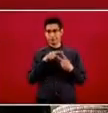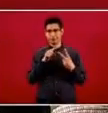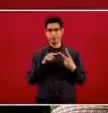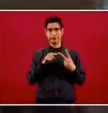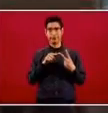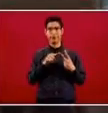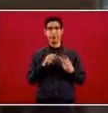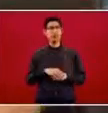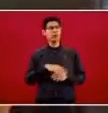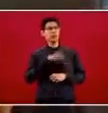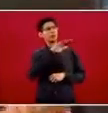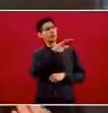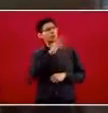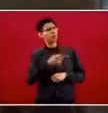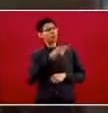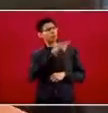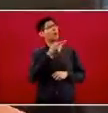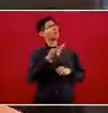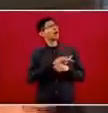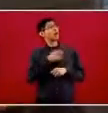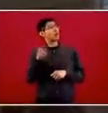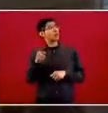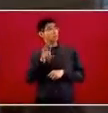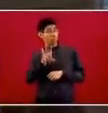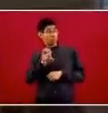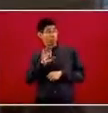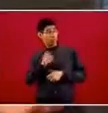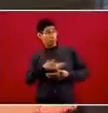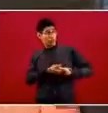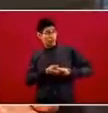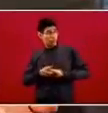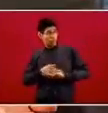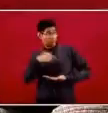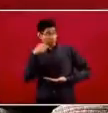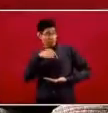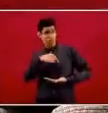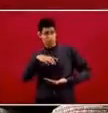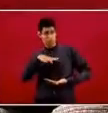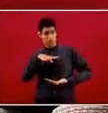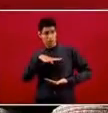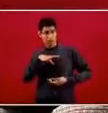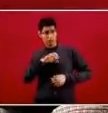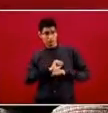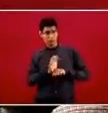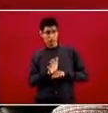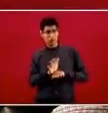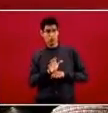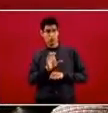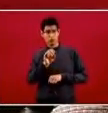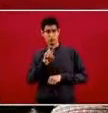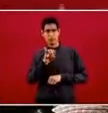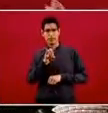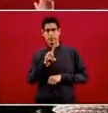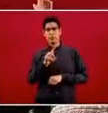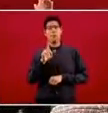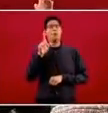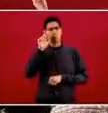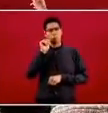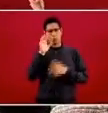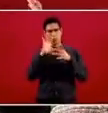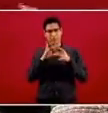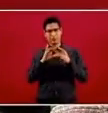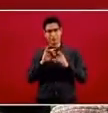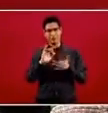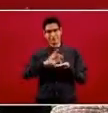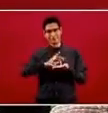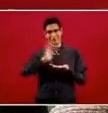And just one more thing. I'm talking about the baby. Was that a confirmed case, that baby of COVID? I don't have any